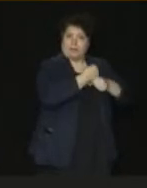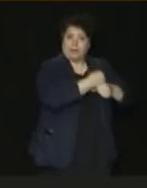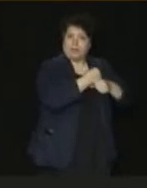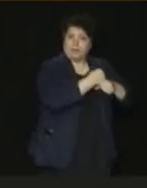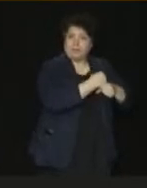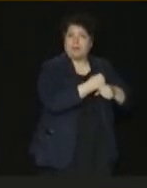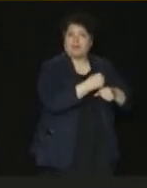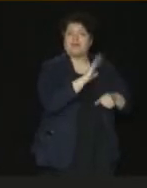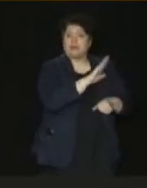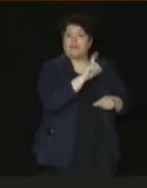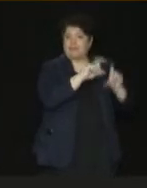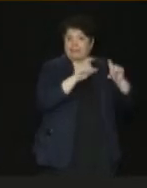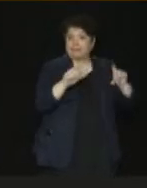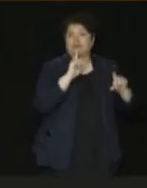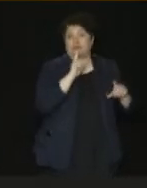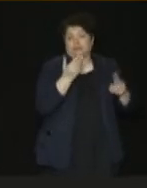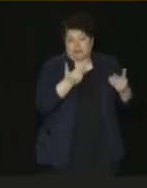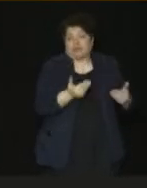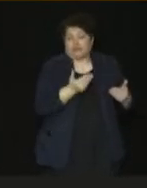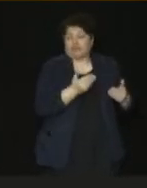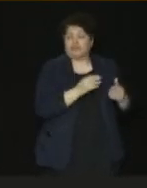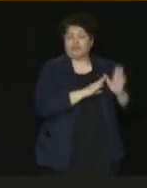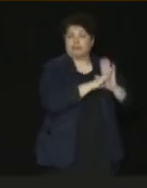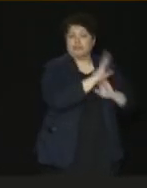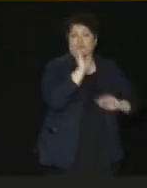that's exactly what we're doing.